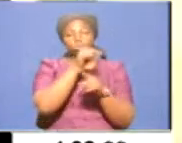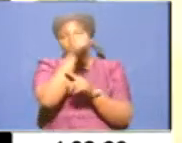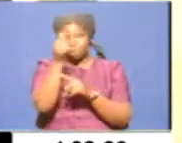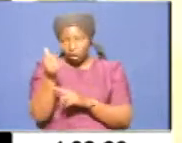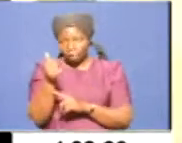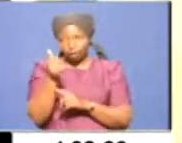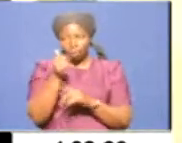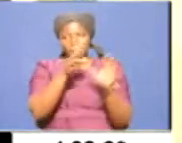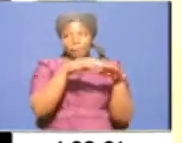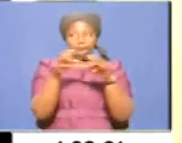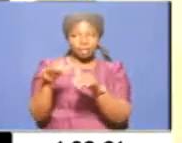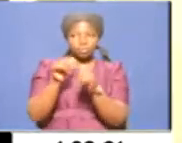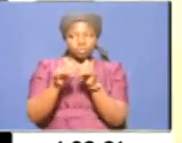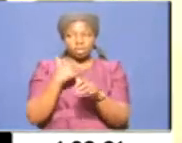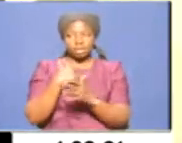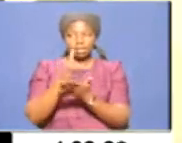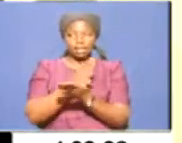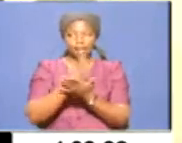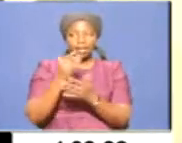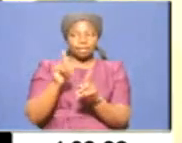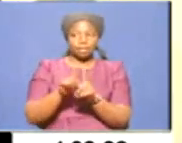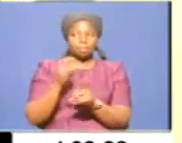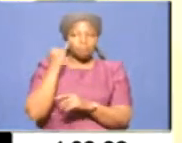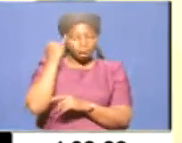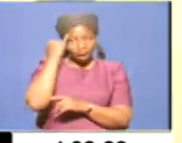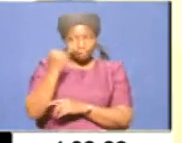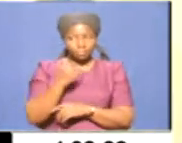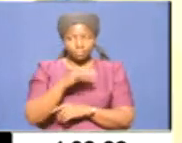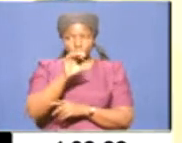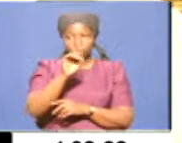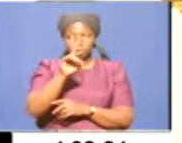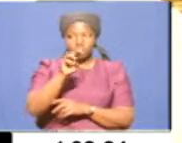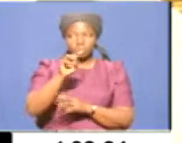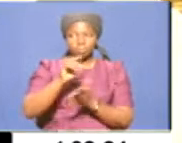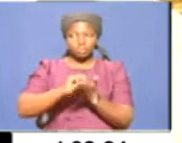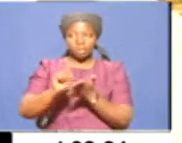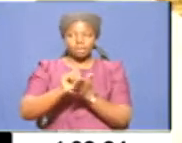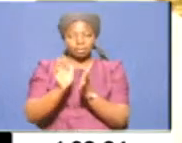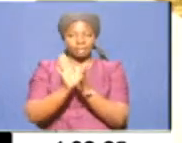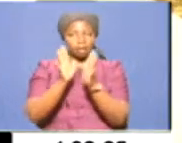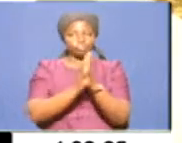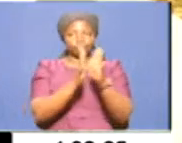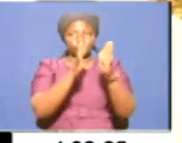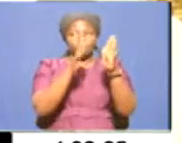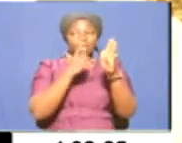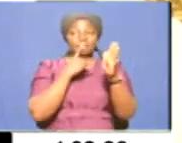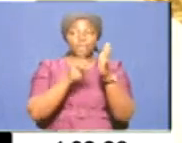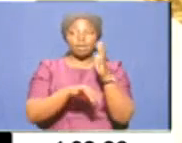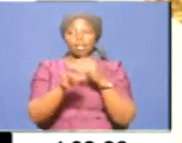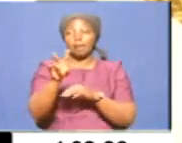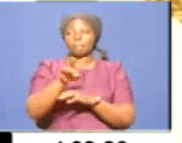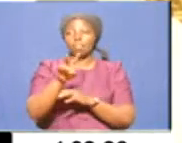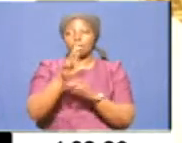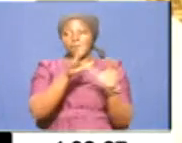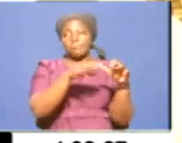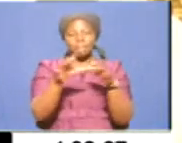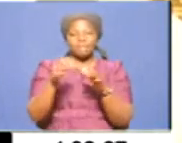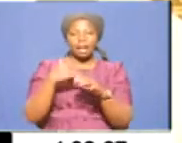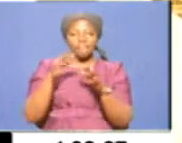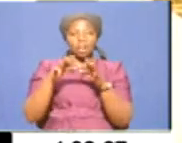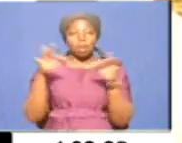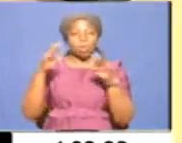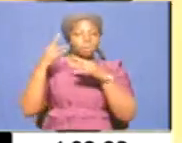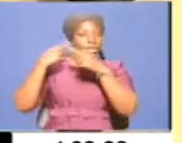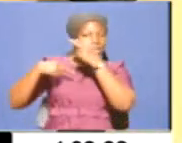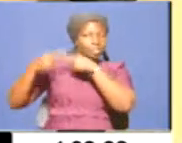parties. ODM Secretary General Edwin Sifuna lauded the move, saying the two parties have a long history and are best